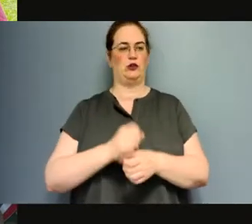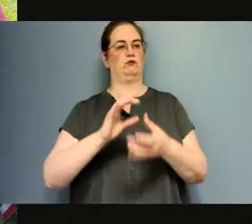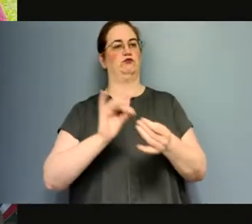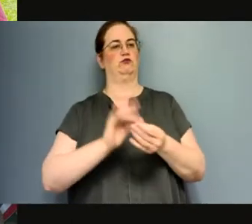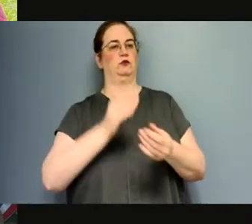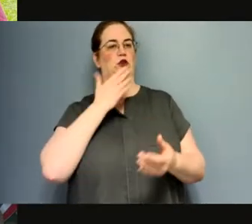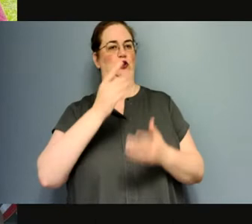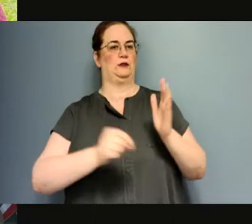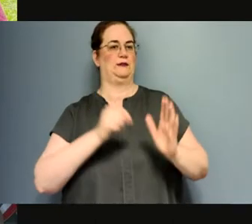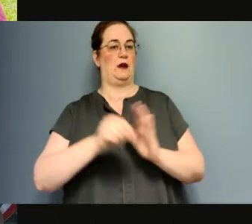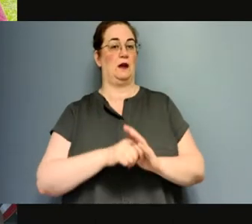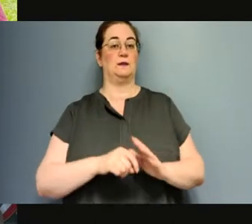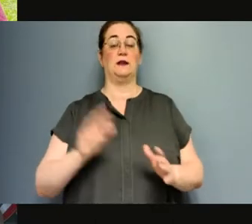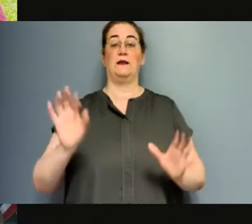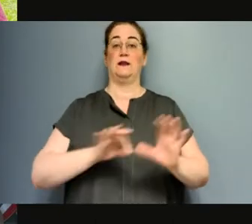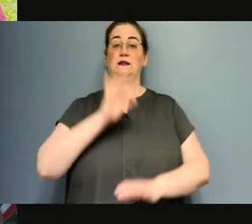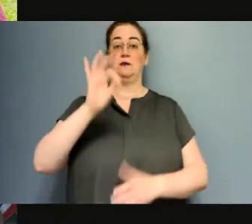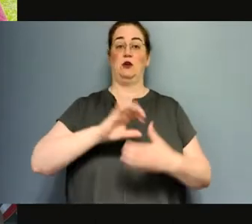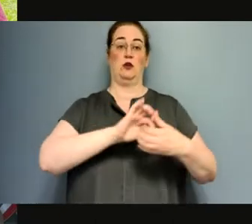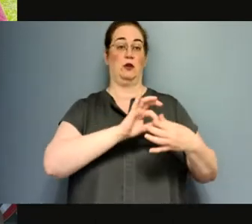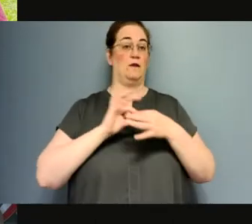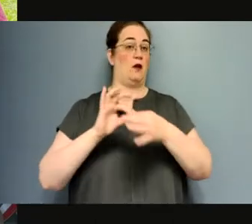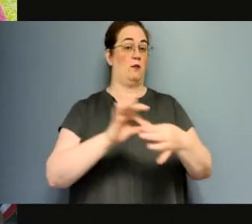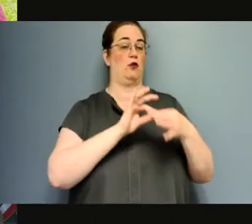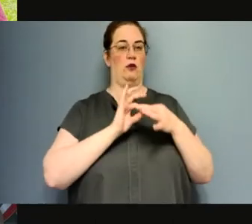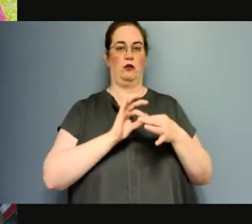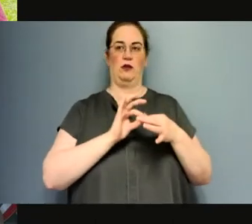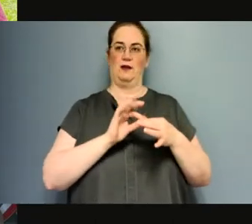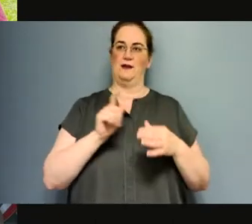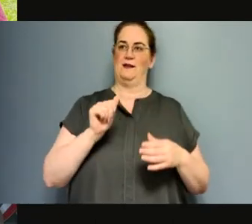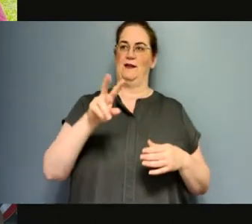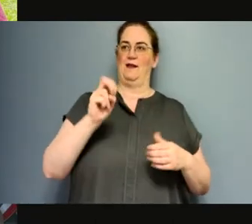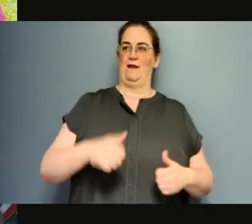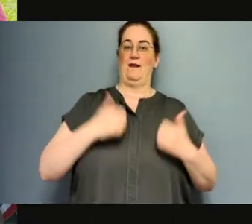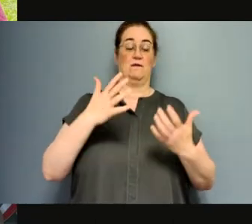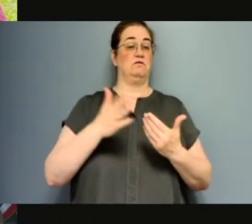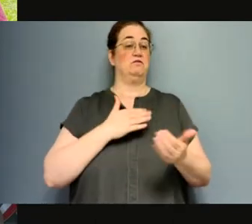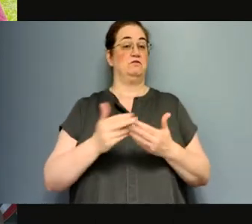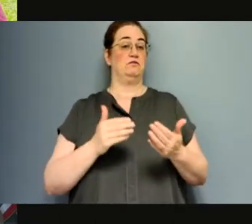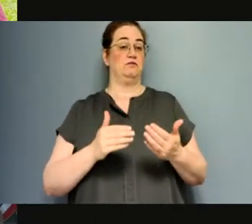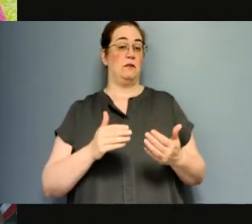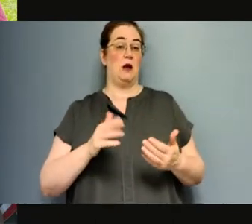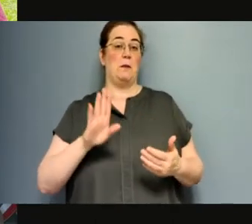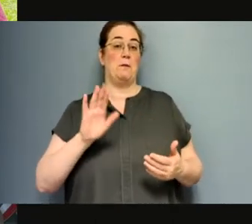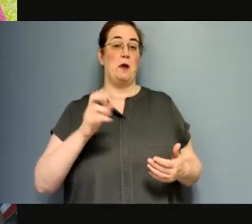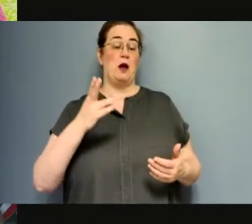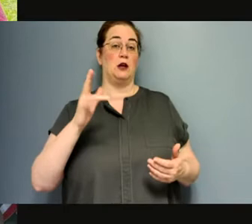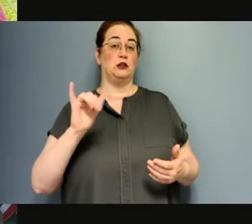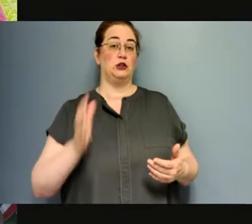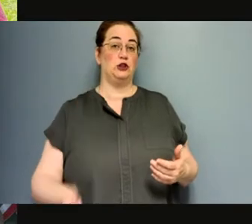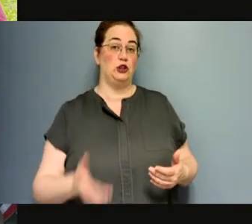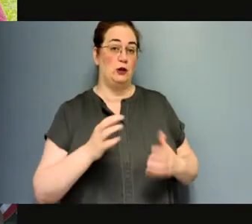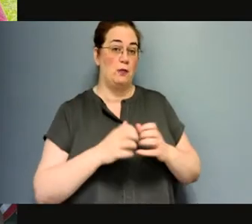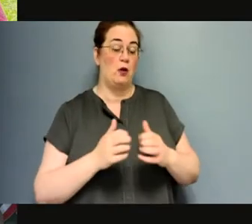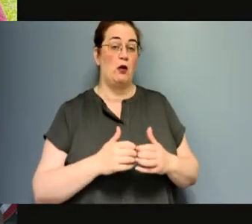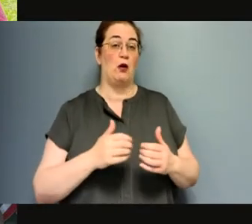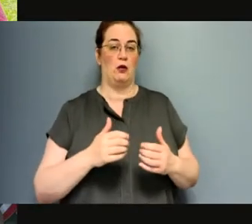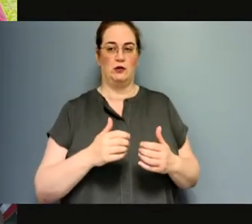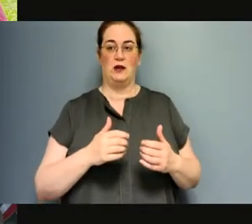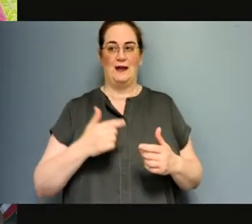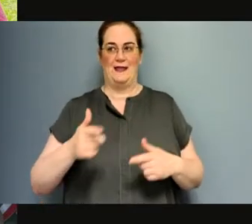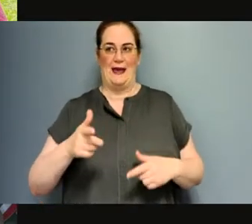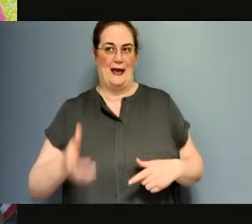times. The spirit of camaraderie is alive at every event, whether it's picking up bocce balls for an opponent who has trouble bending